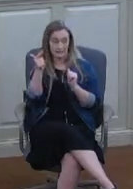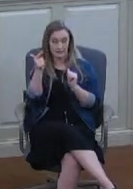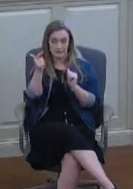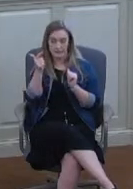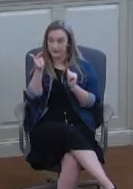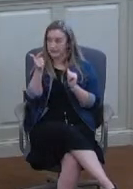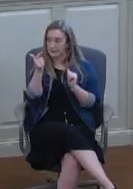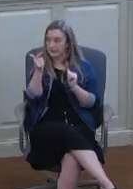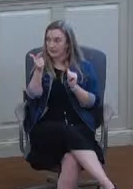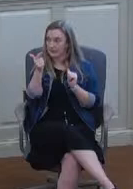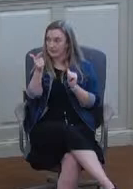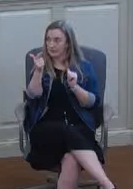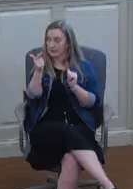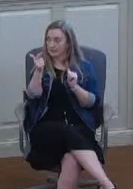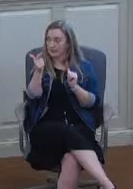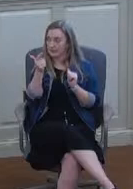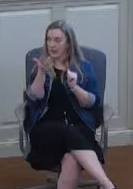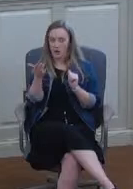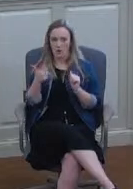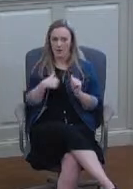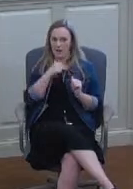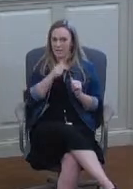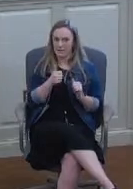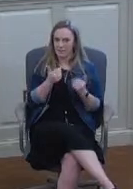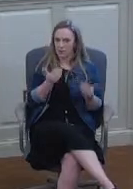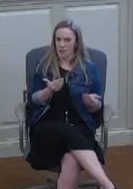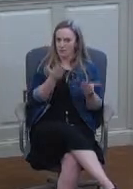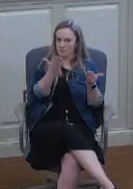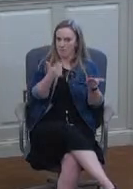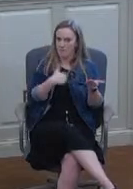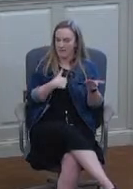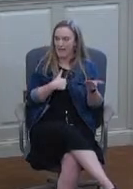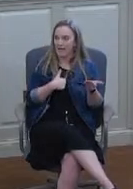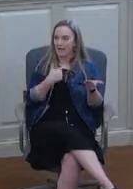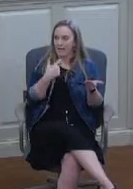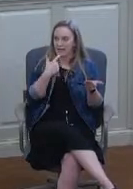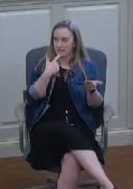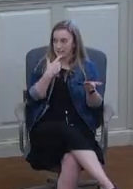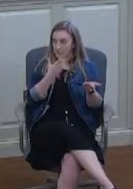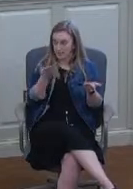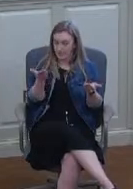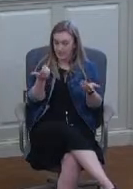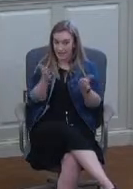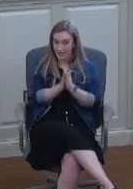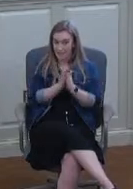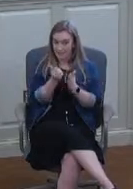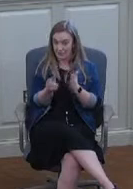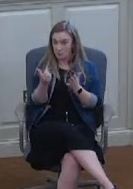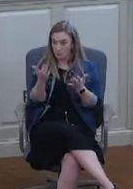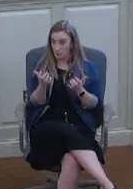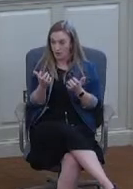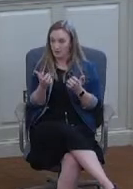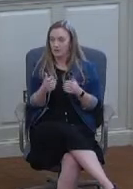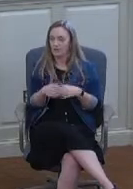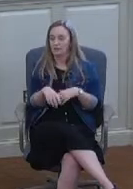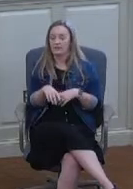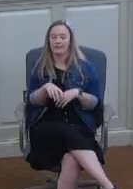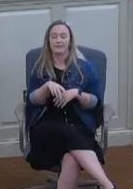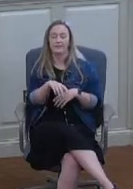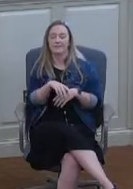I didn't that make it, your I said I vote? entertained one, That no, I wasn't didn't make it. So Kenny made that motion. I'll second.